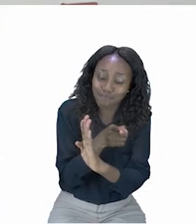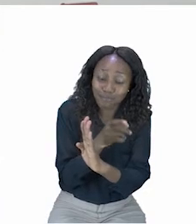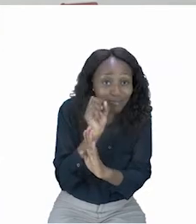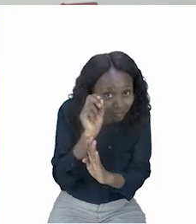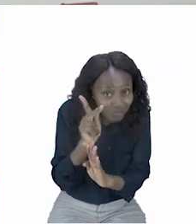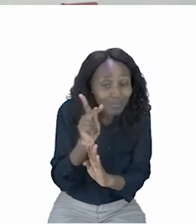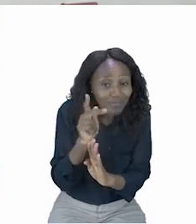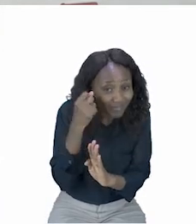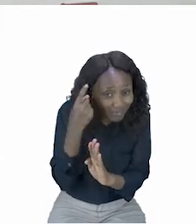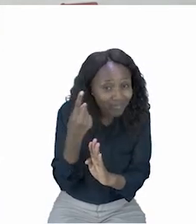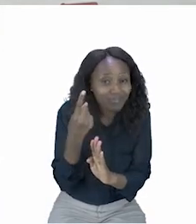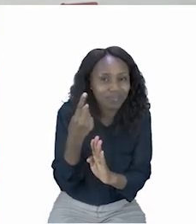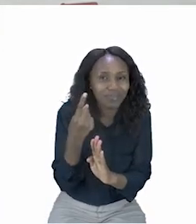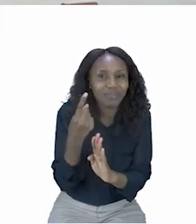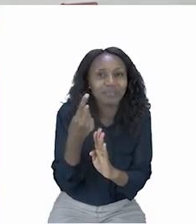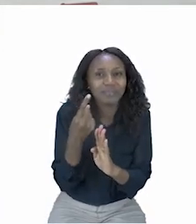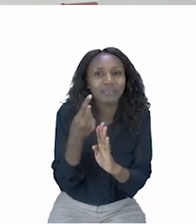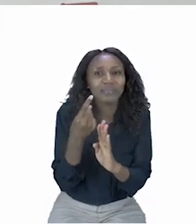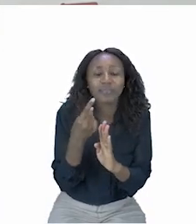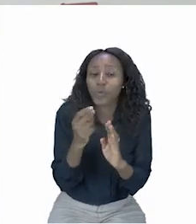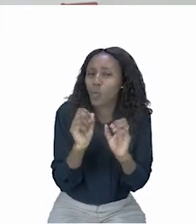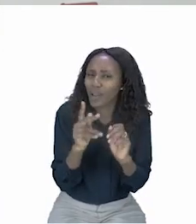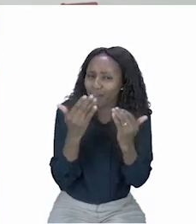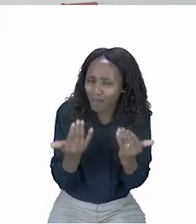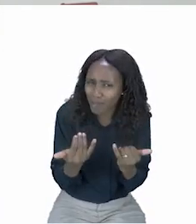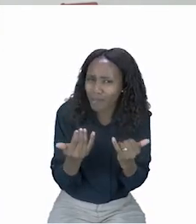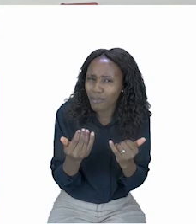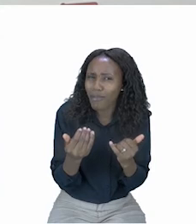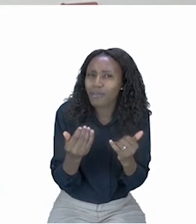in front. Then, when we are talking about